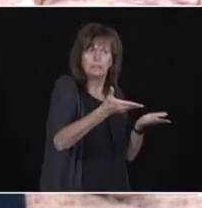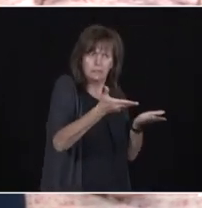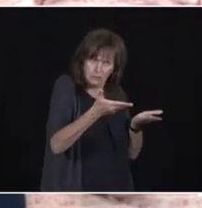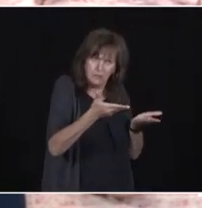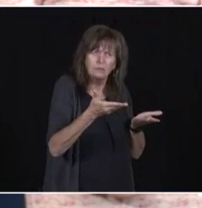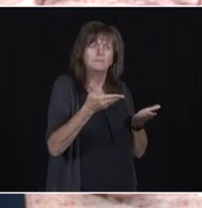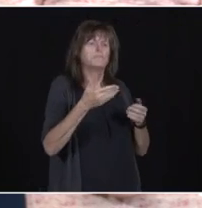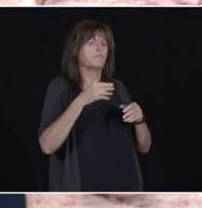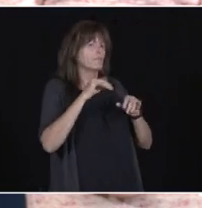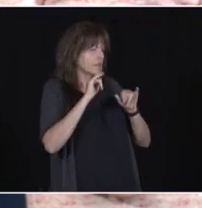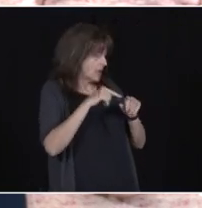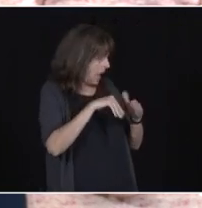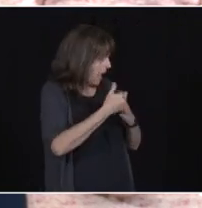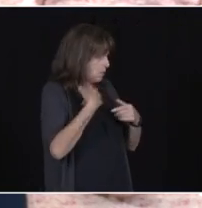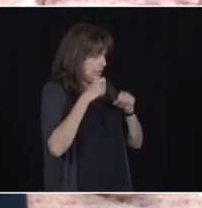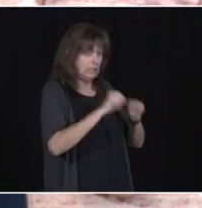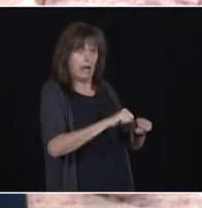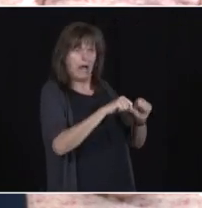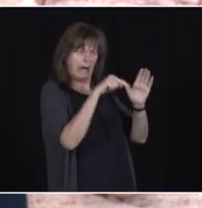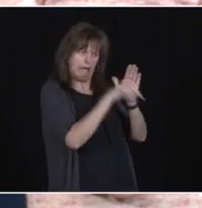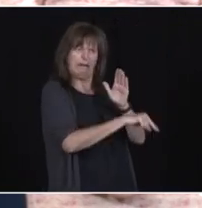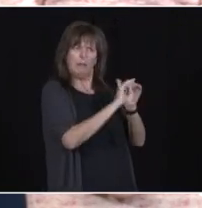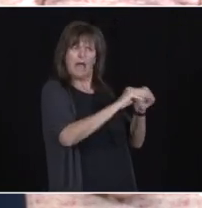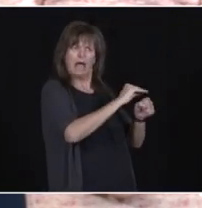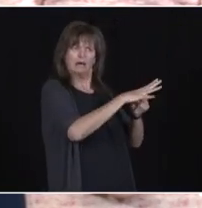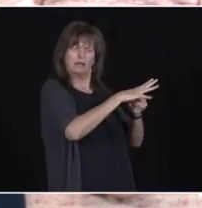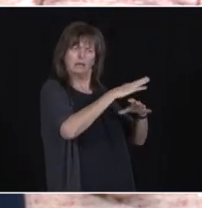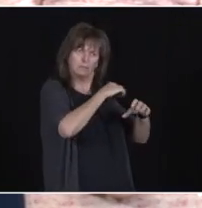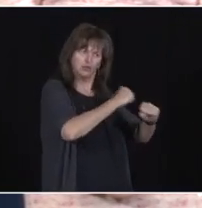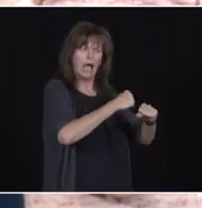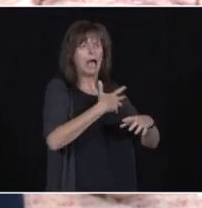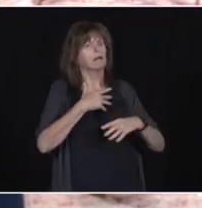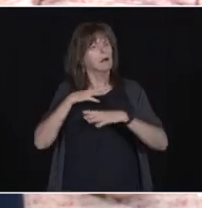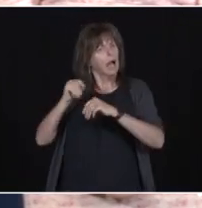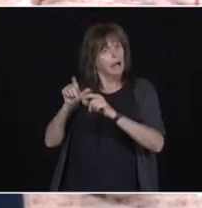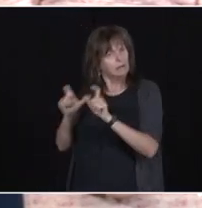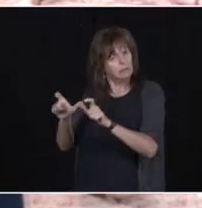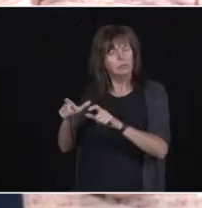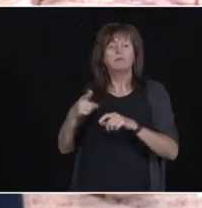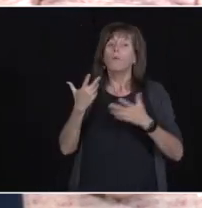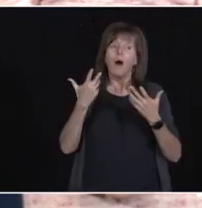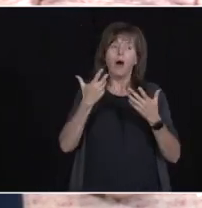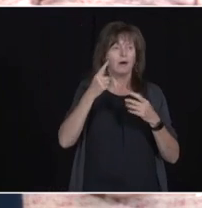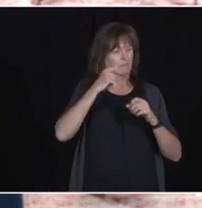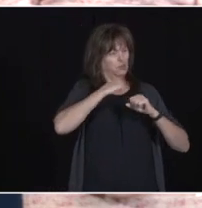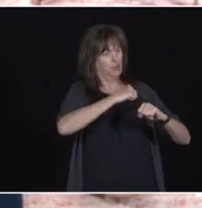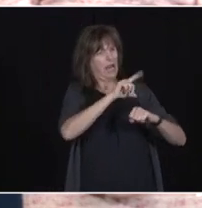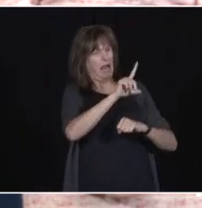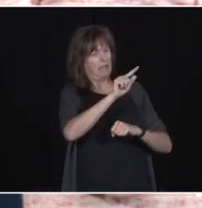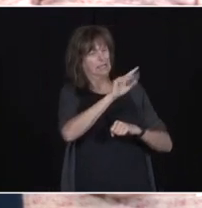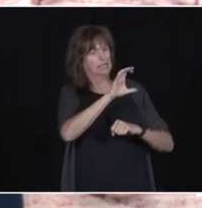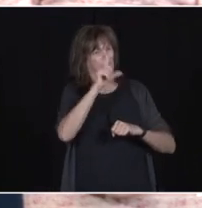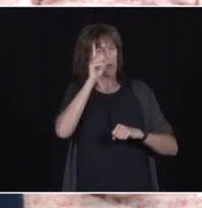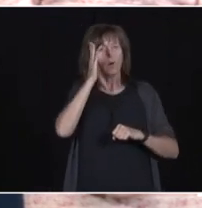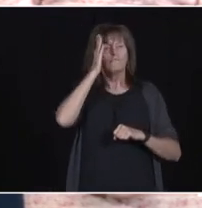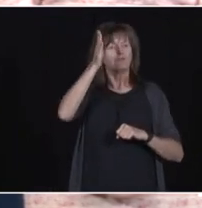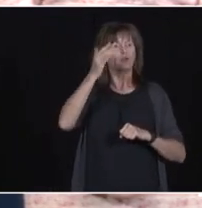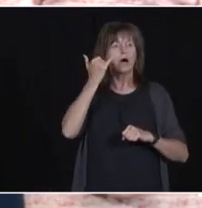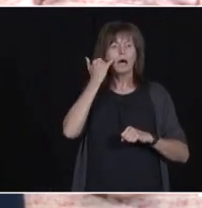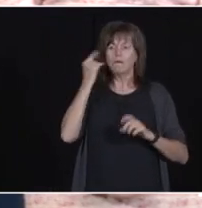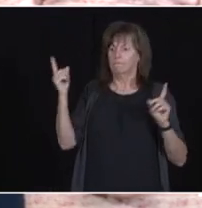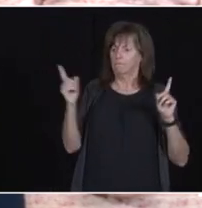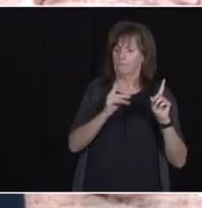any future outbreaks. Three commissioners have been appointed for the expertise and experience they